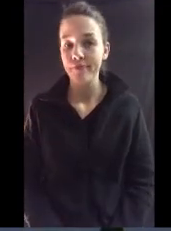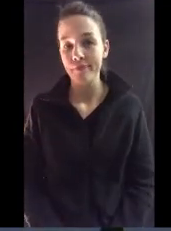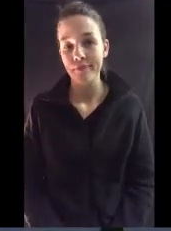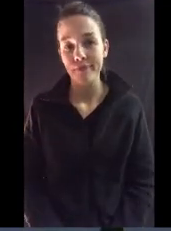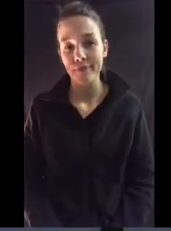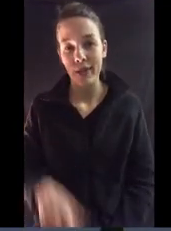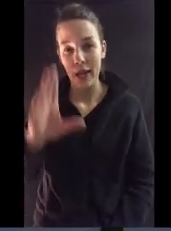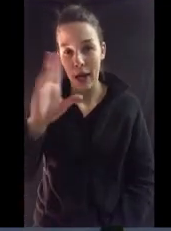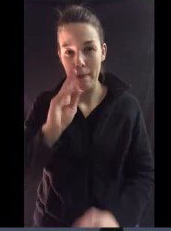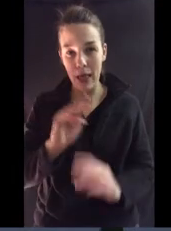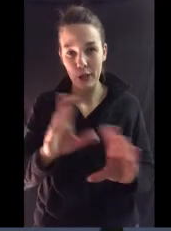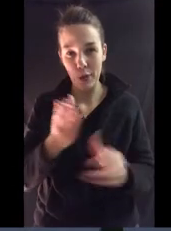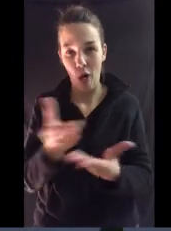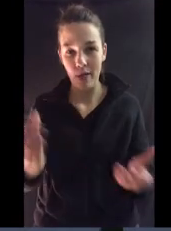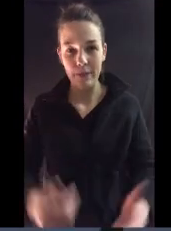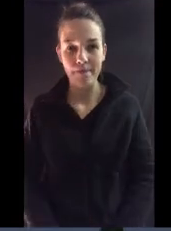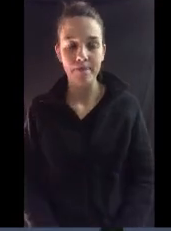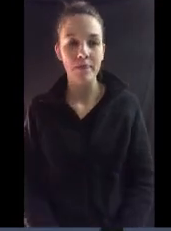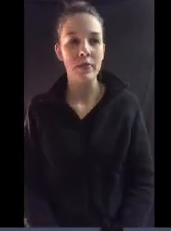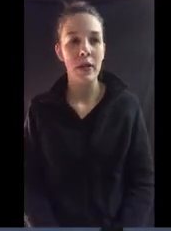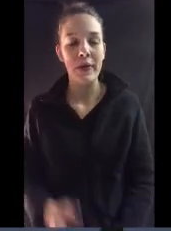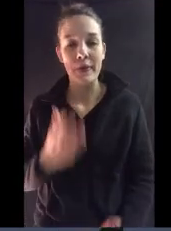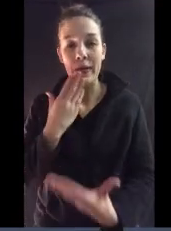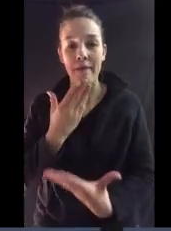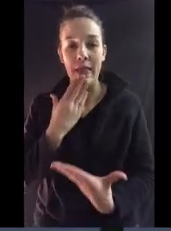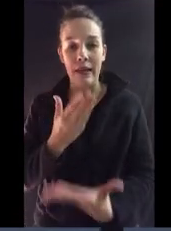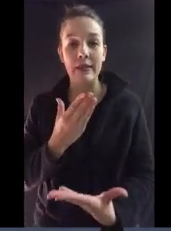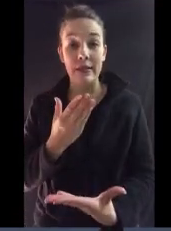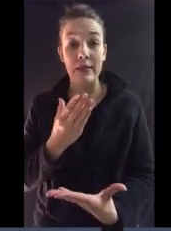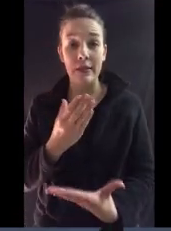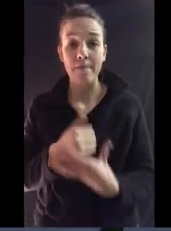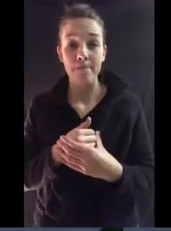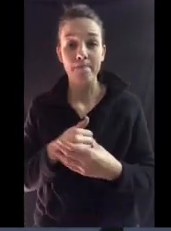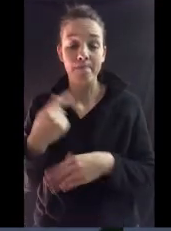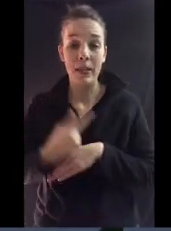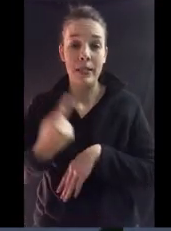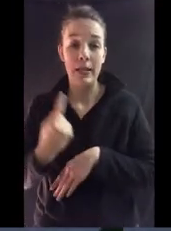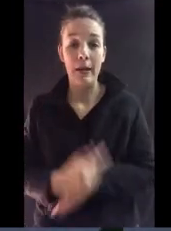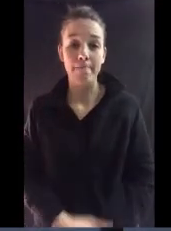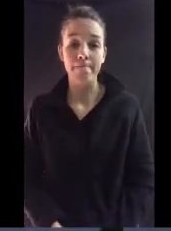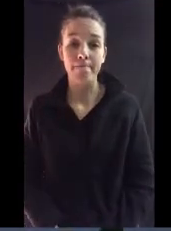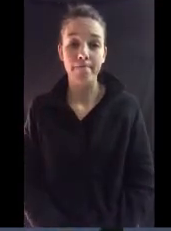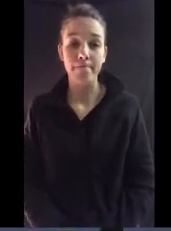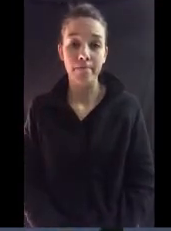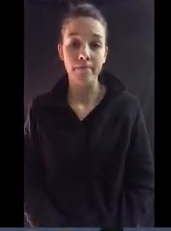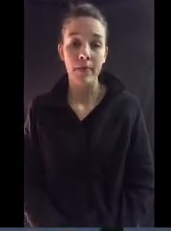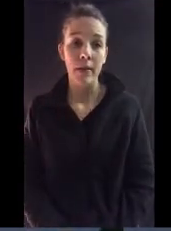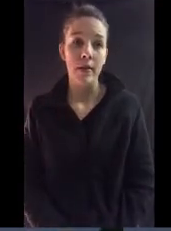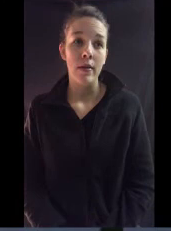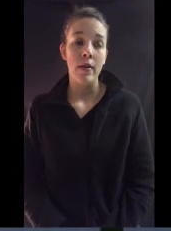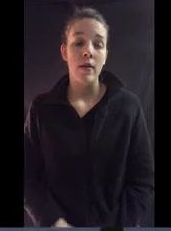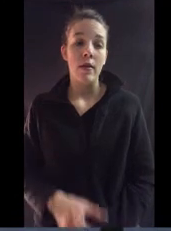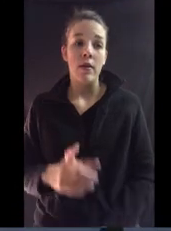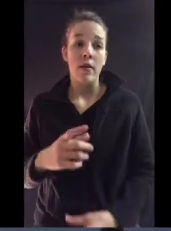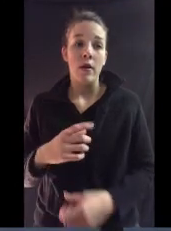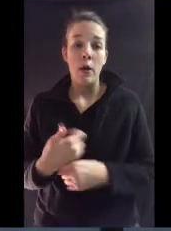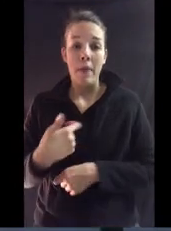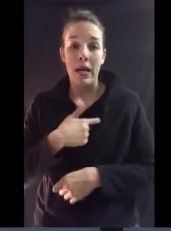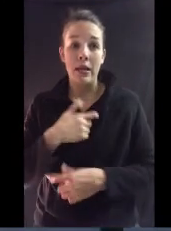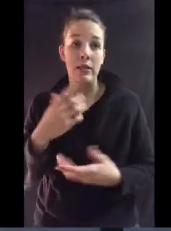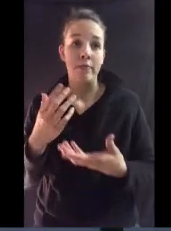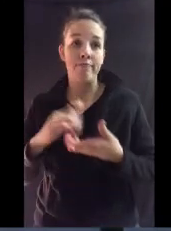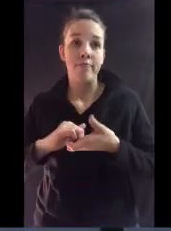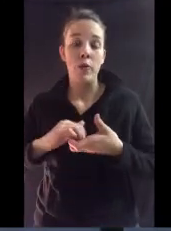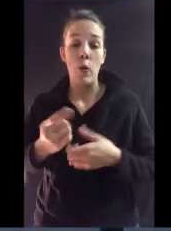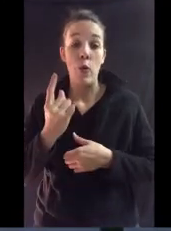and peace. May God bless you all as we give thanks this day,